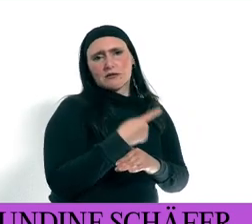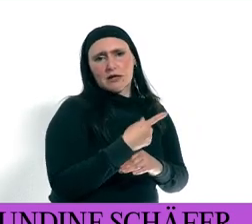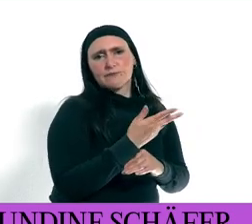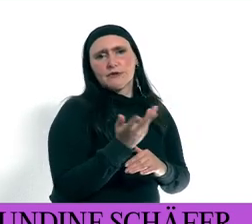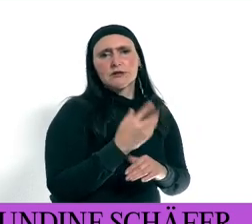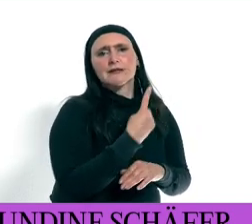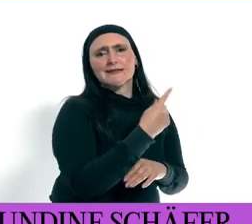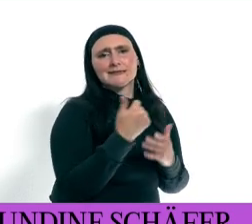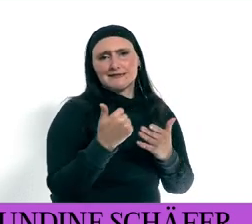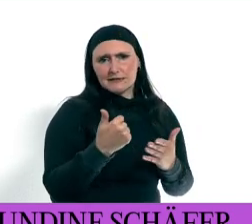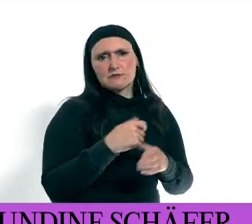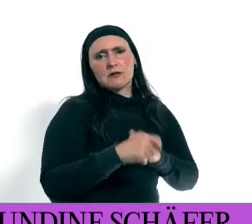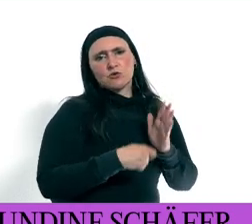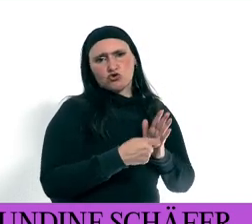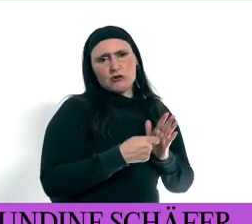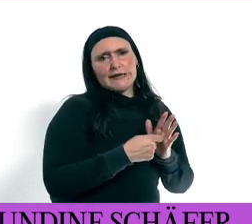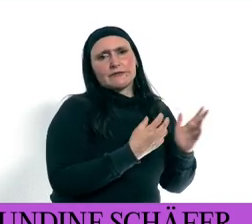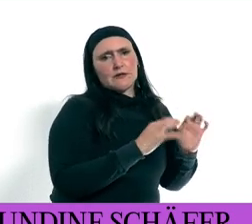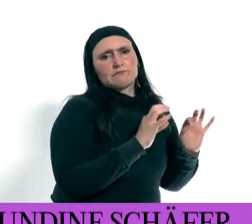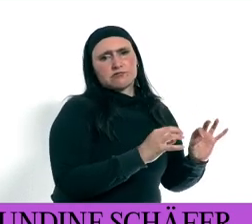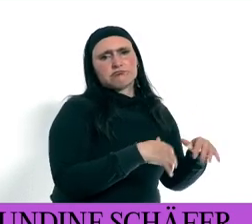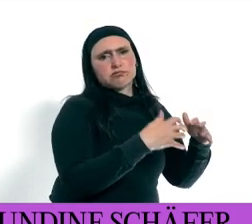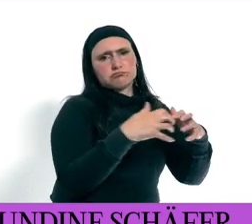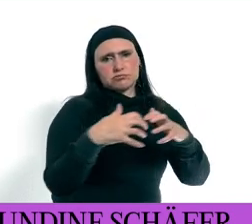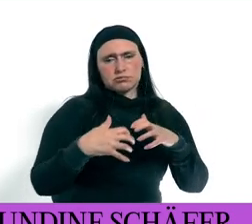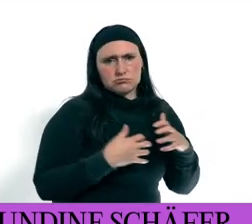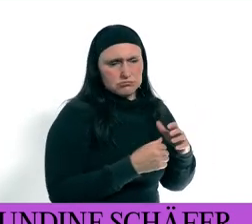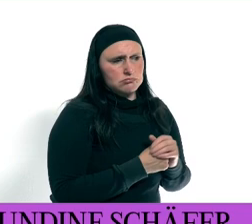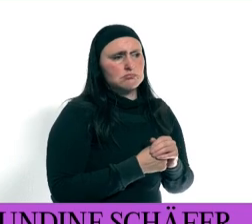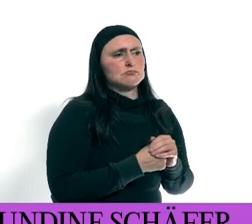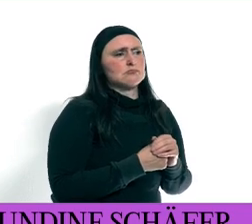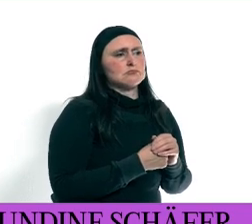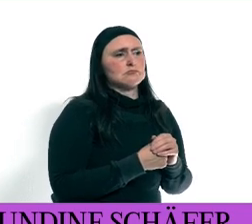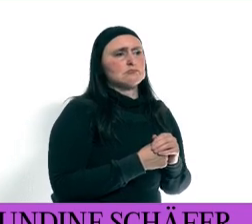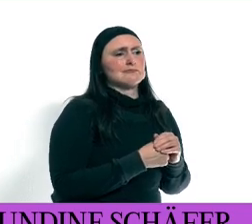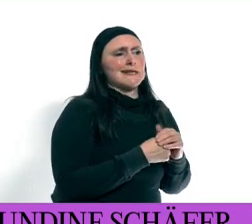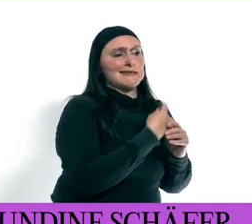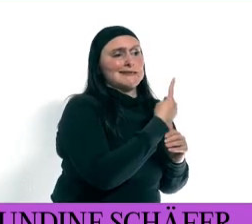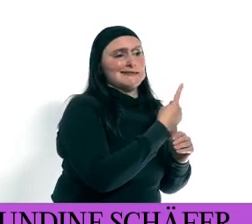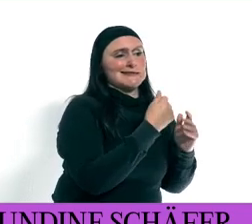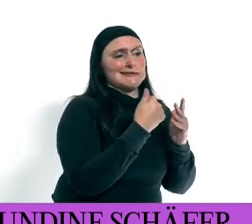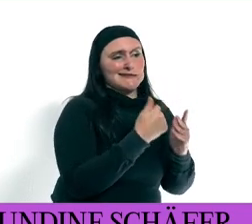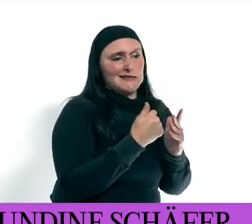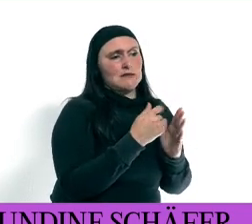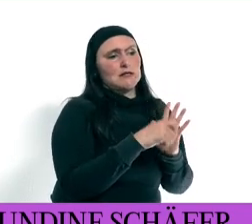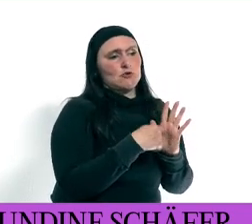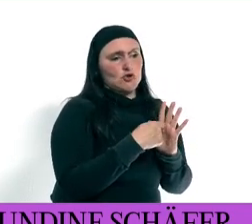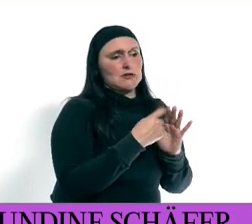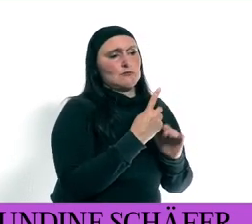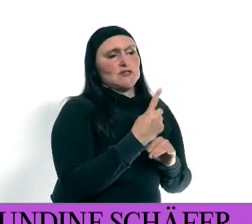projects. Am Ende waren wir 16 Projekte, also wir luden Projekte ein, und am Ende waren wir